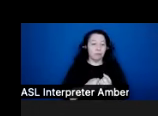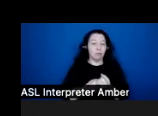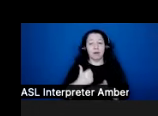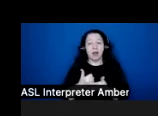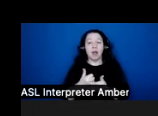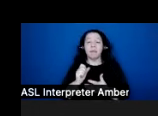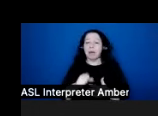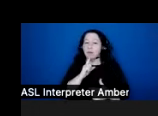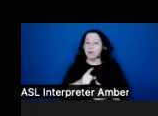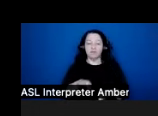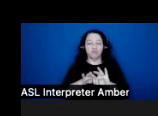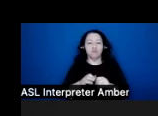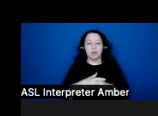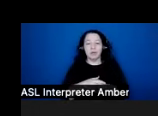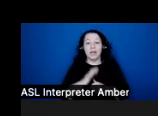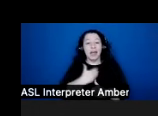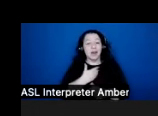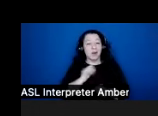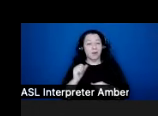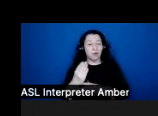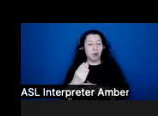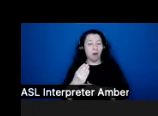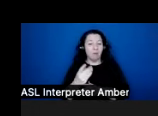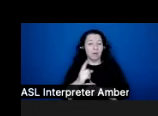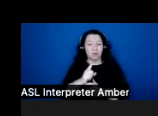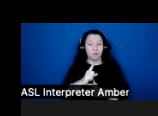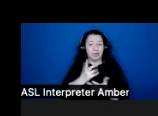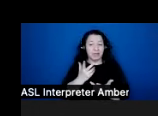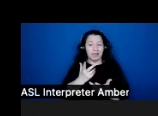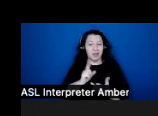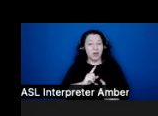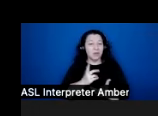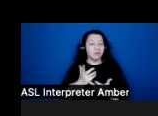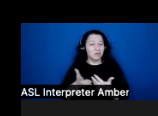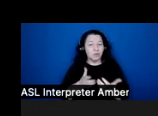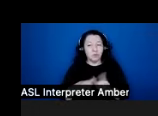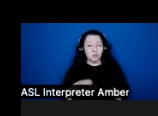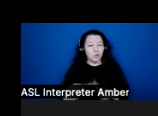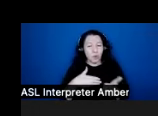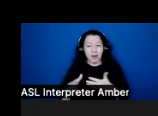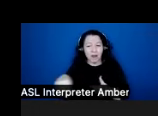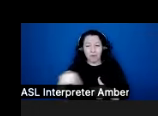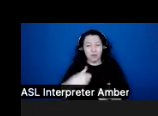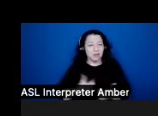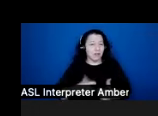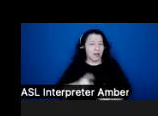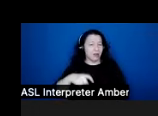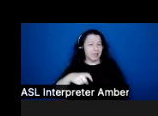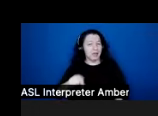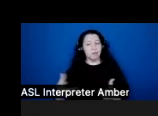too, also, right, is to meet survivors where they're at and to provide that support and help when it's needed.